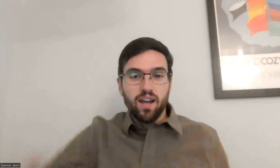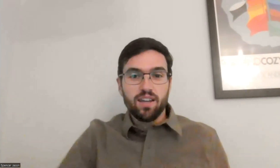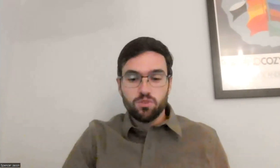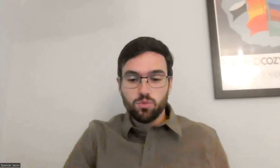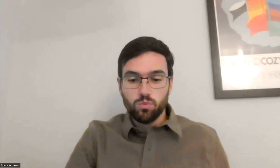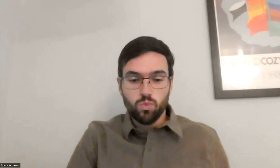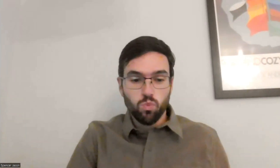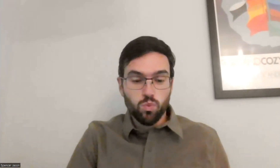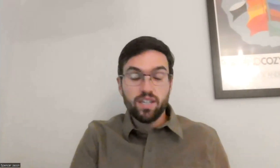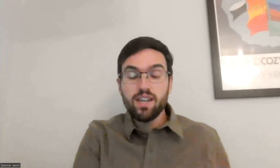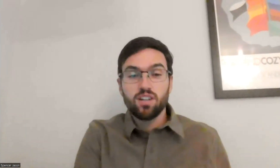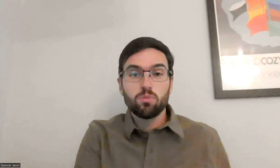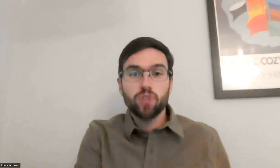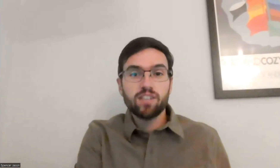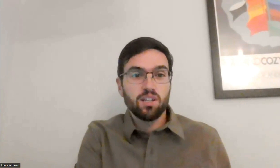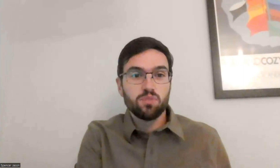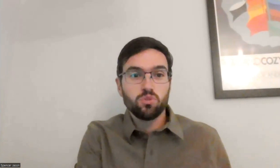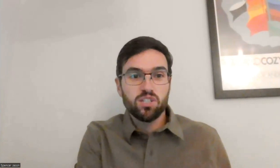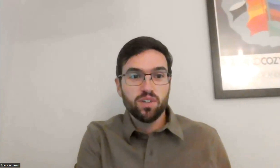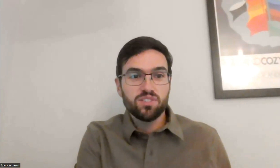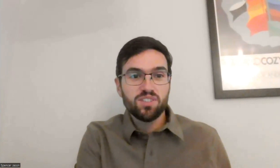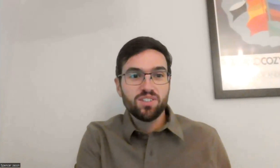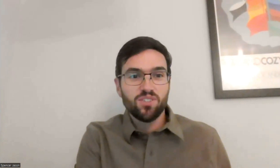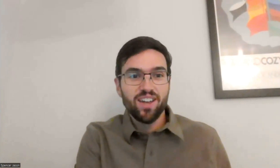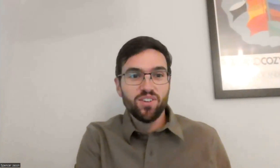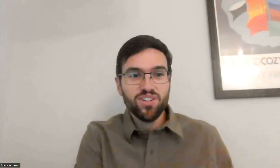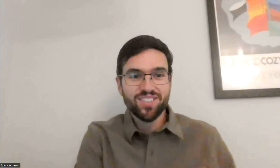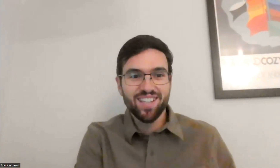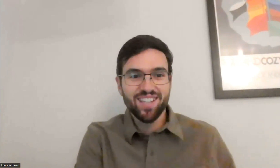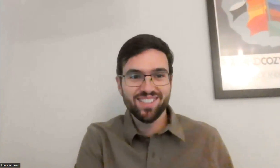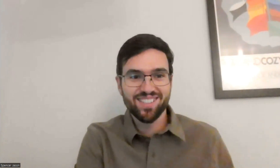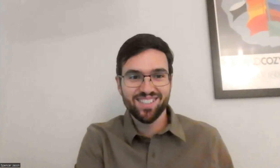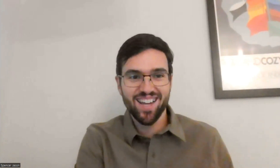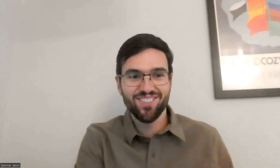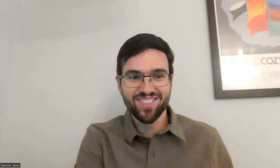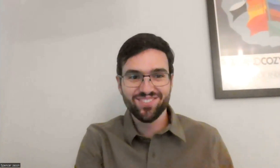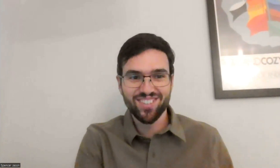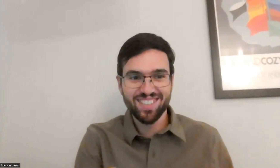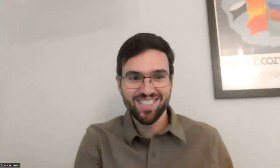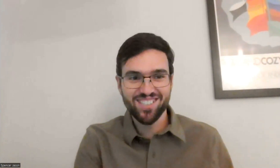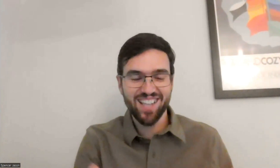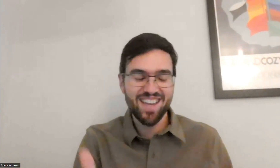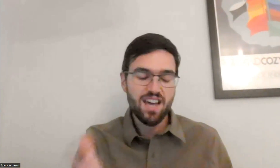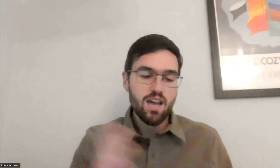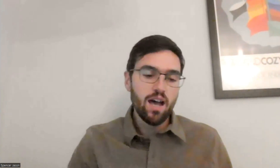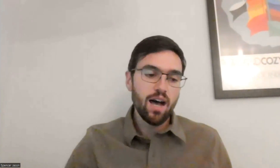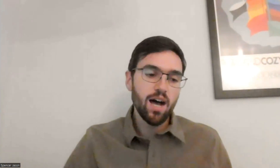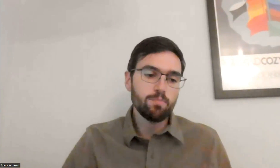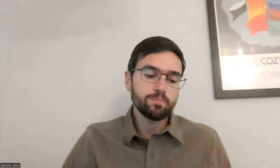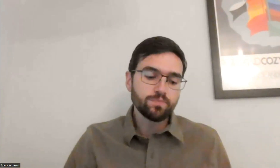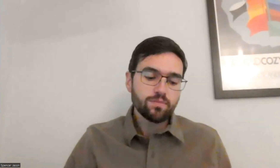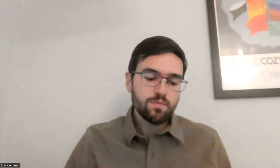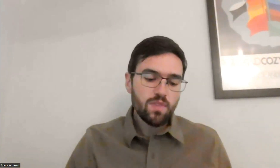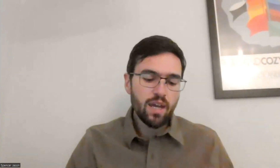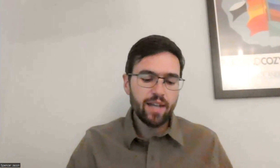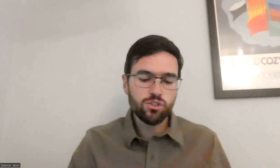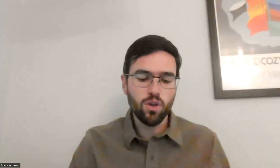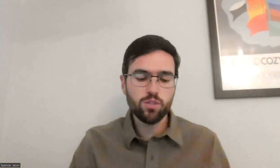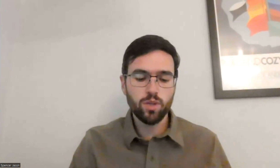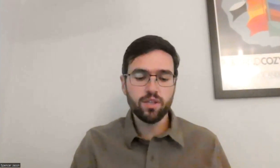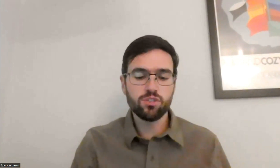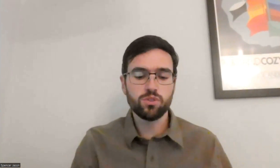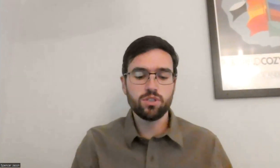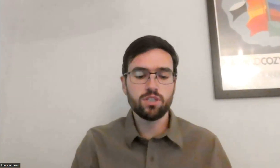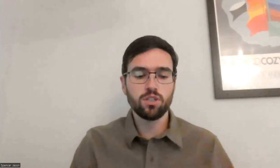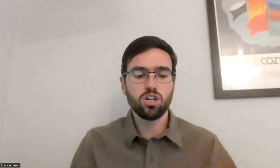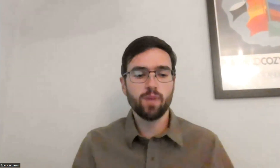to find. He ended up translating for the rest of us, right? He was saying, Sanad, what did he just say? Um, and so